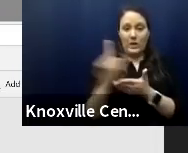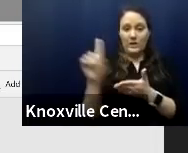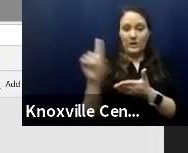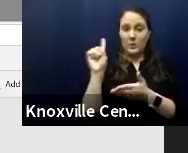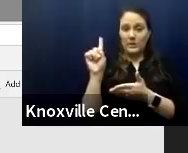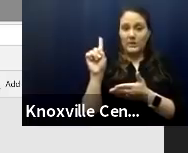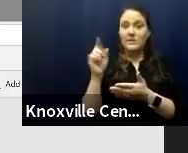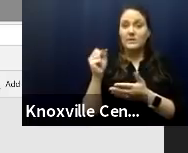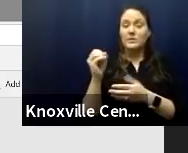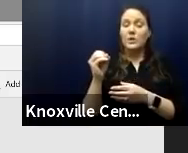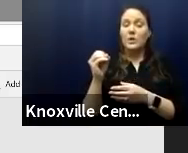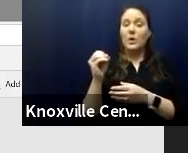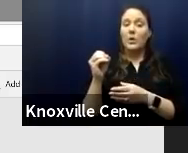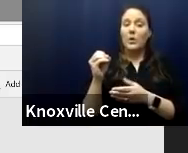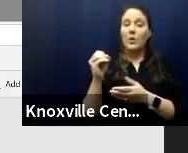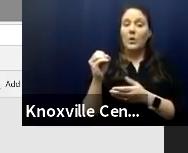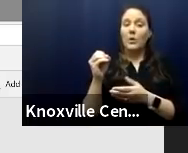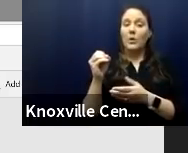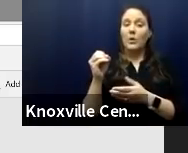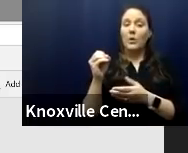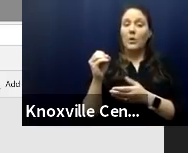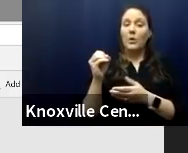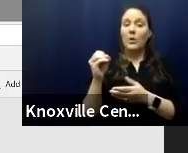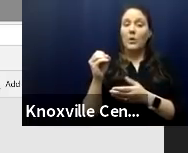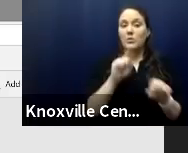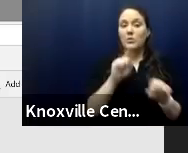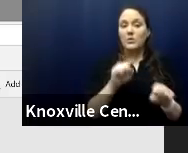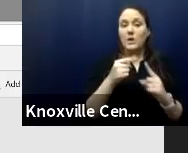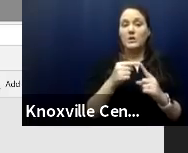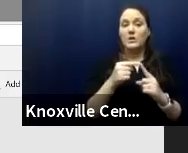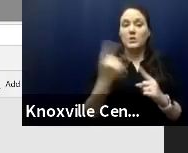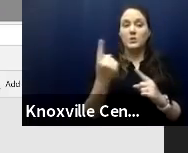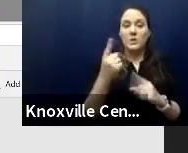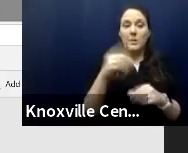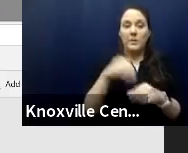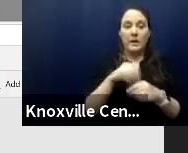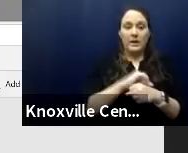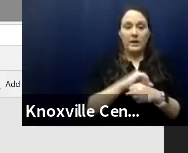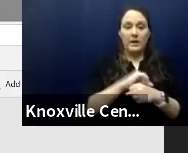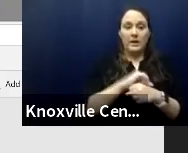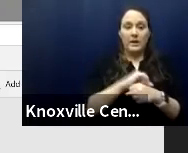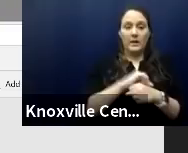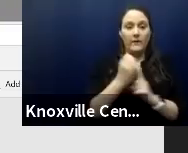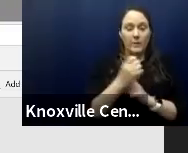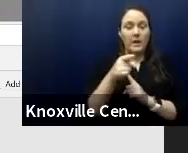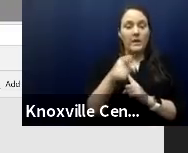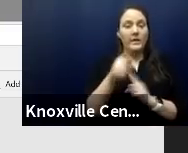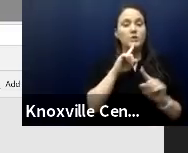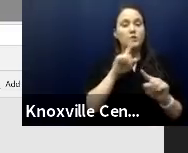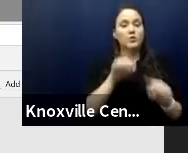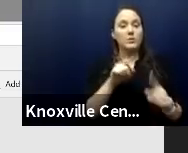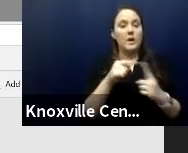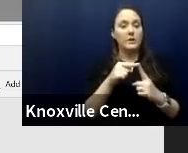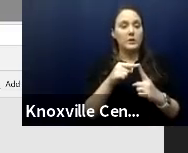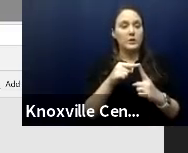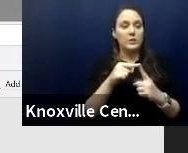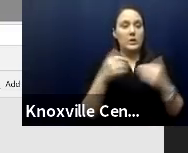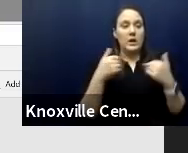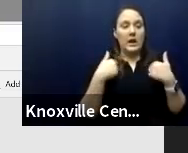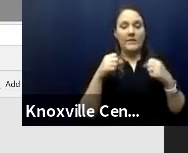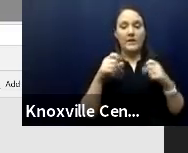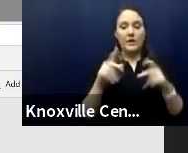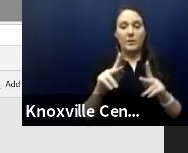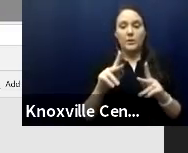this isn't in response to something in the COVID environment. This is in response to just having had the opportunity